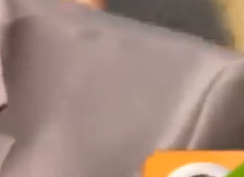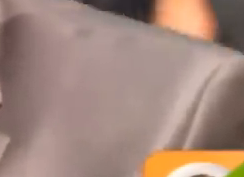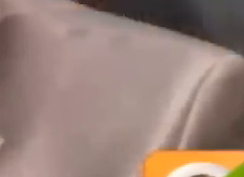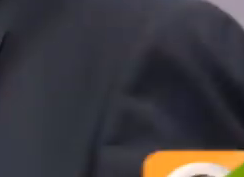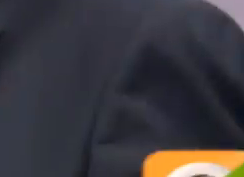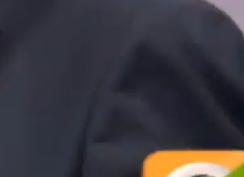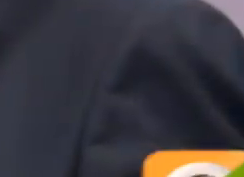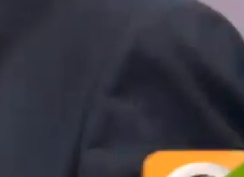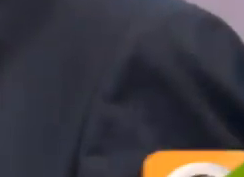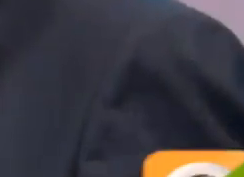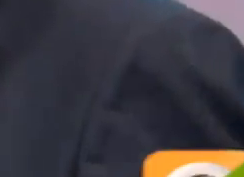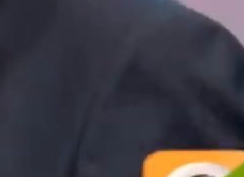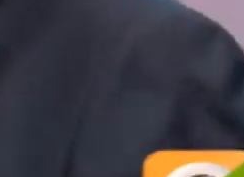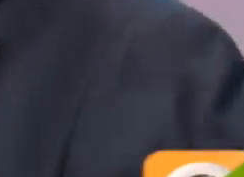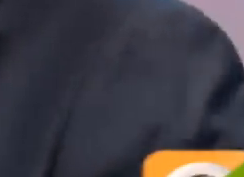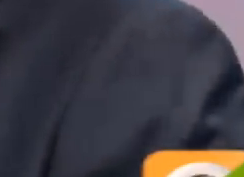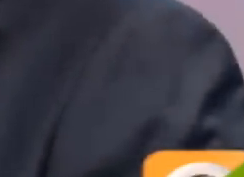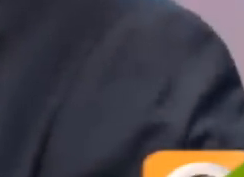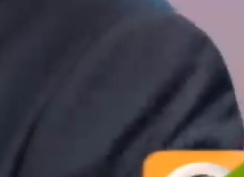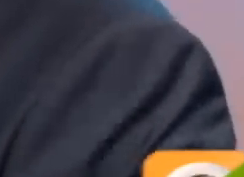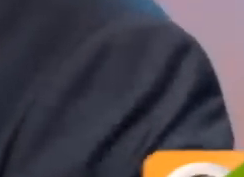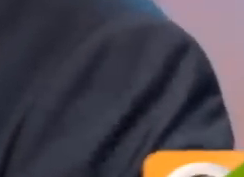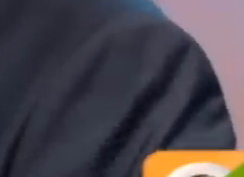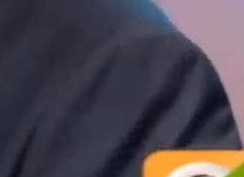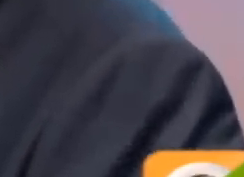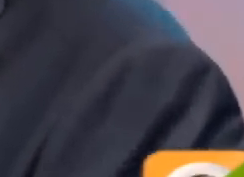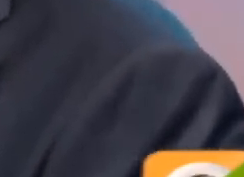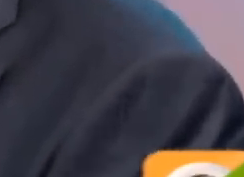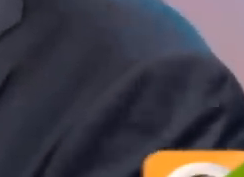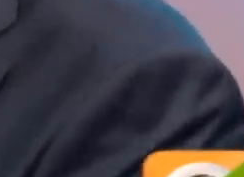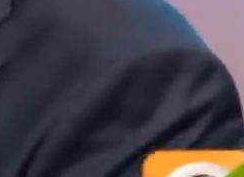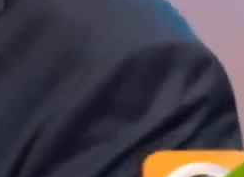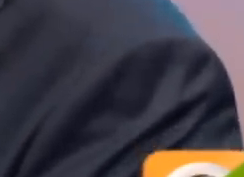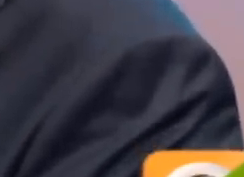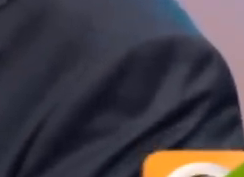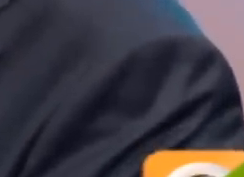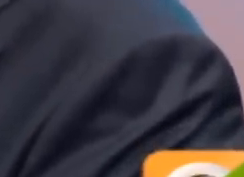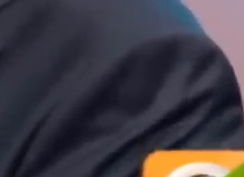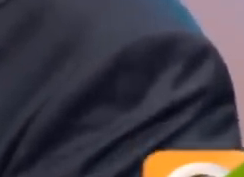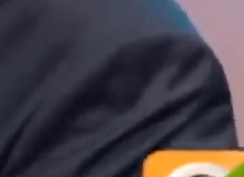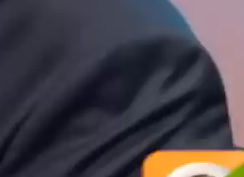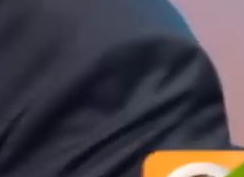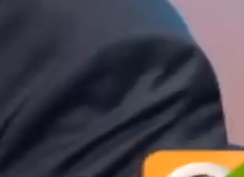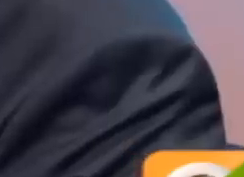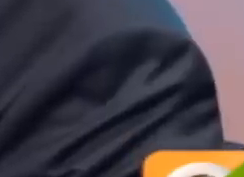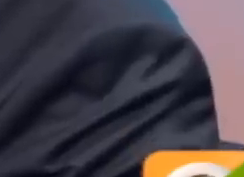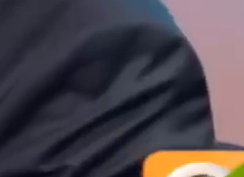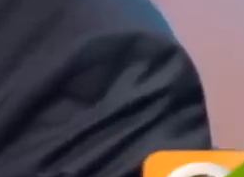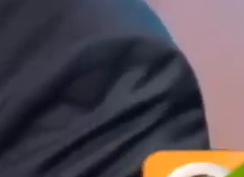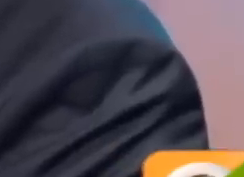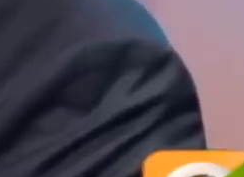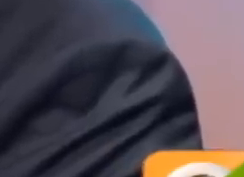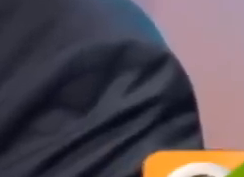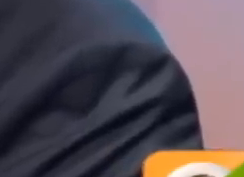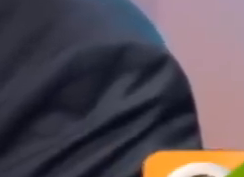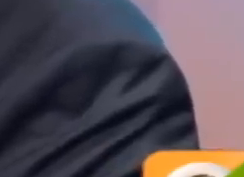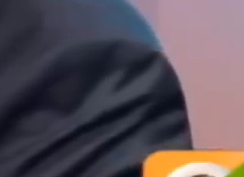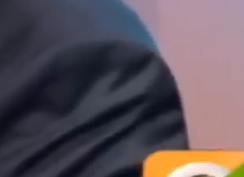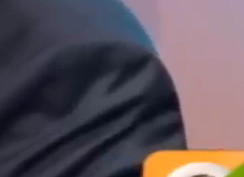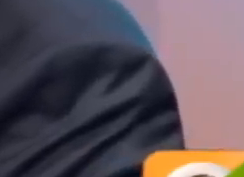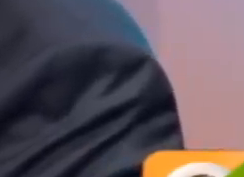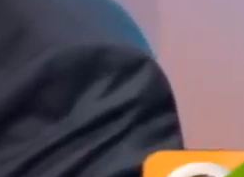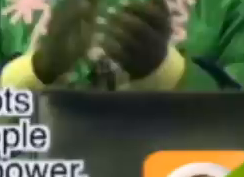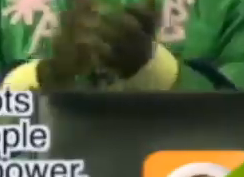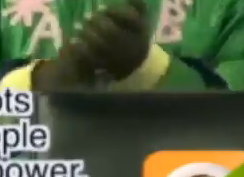head of state. The clouds are gathering. It's about to rain. And if you don't have an umbrella, there